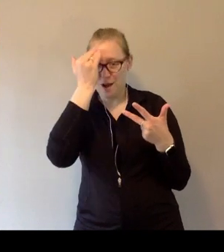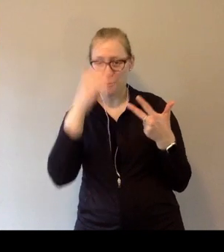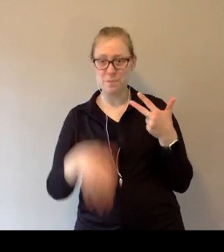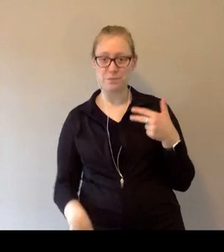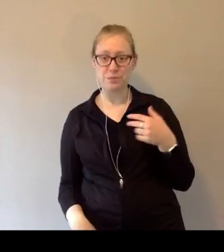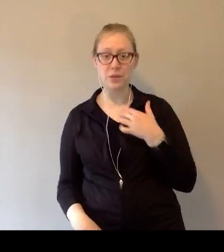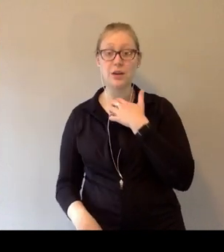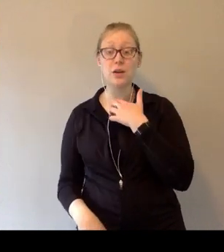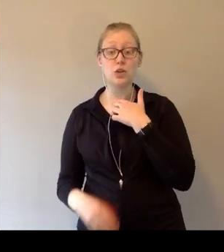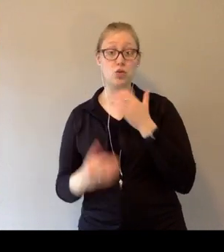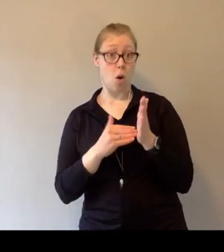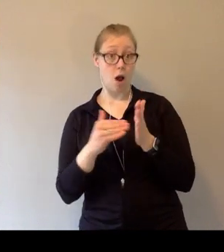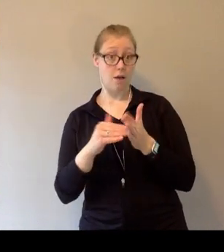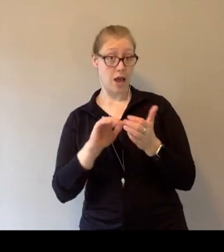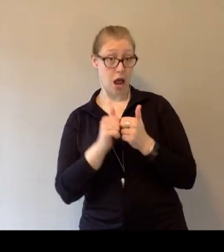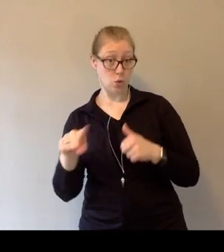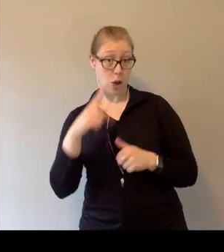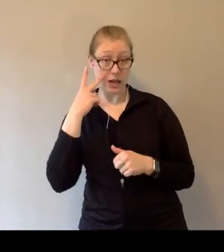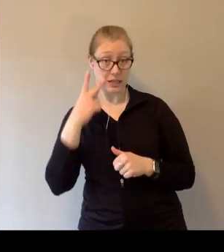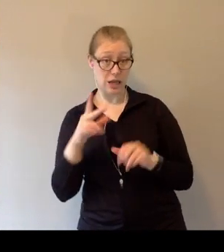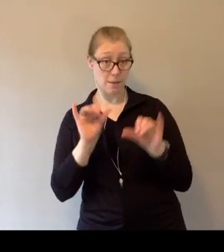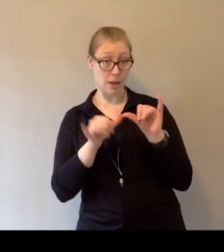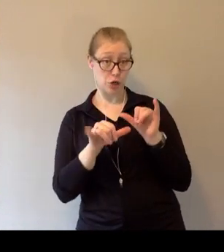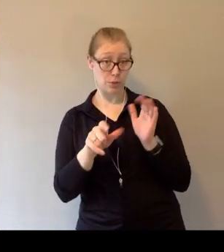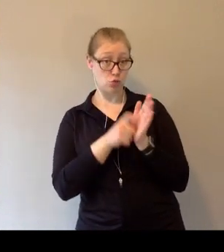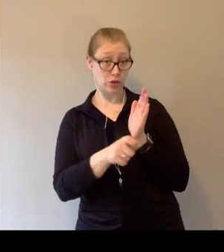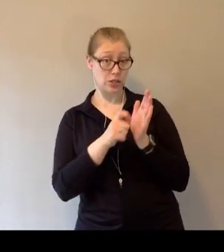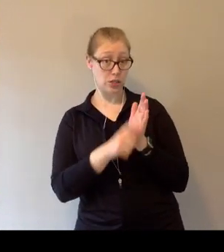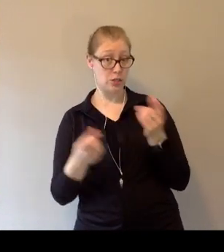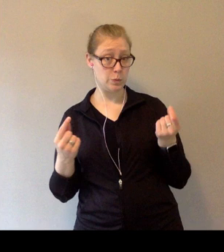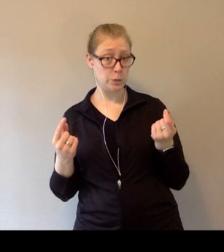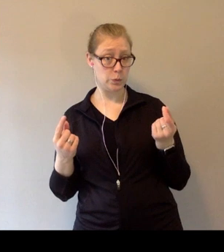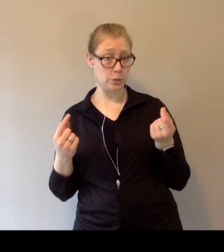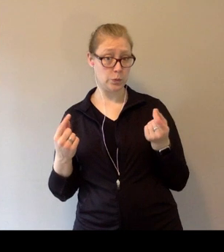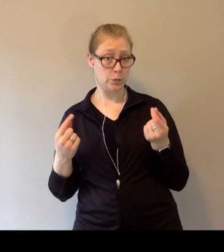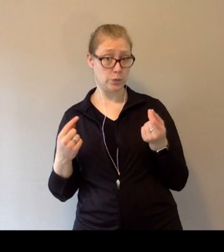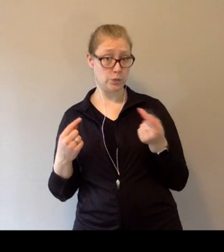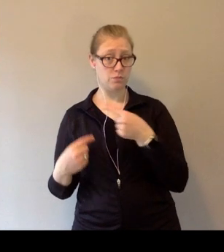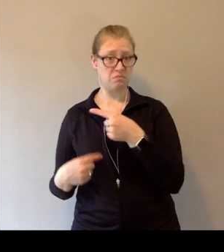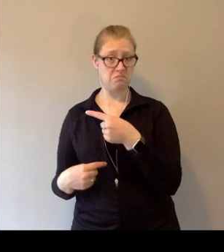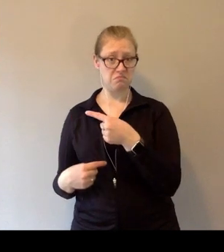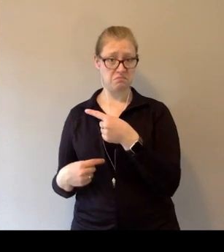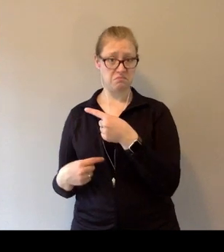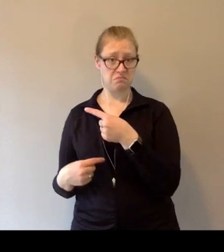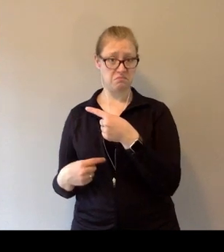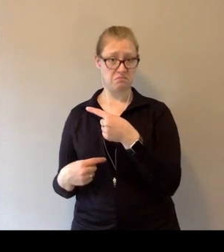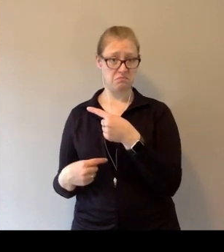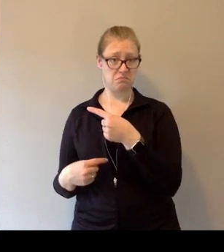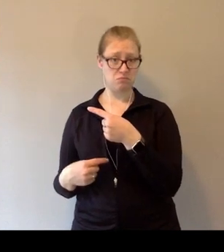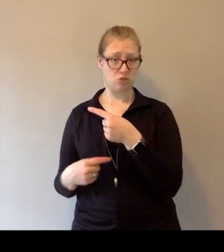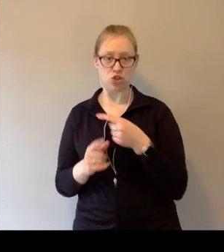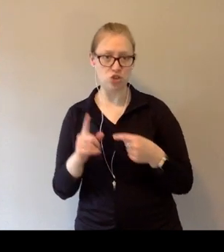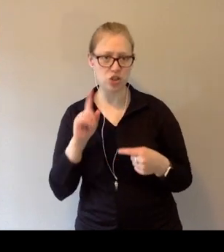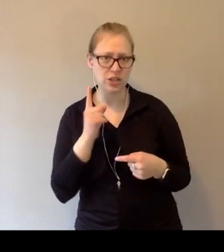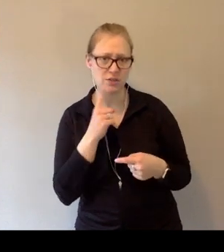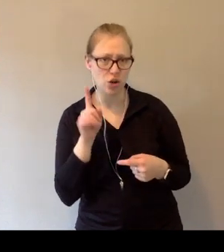you'll see those measurements written, those right ratios that we want, is we'll have them for memory. We'll